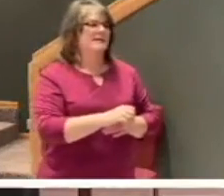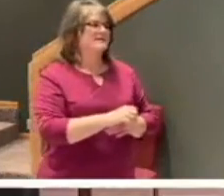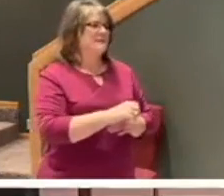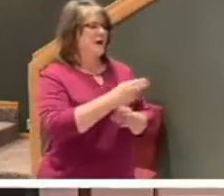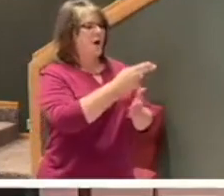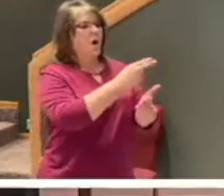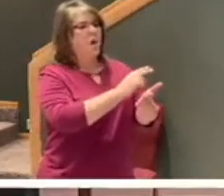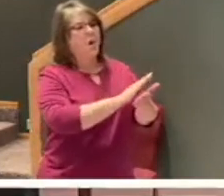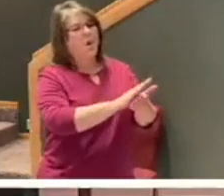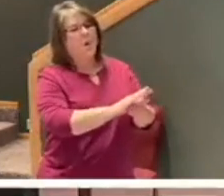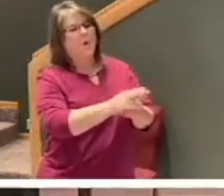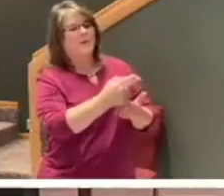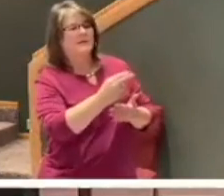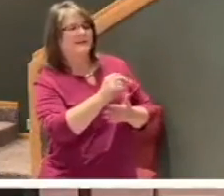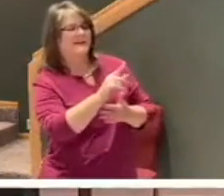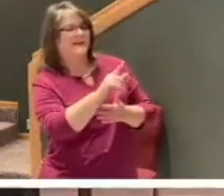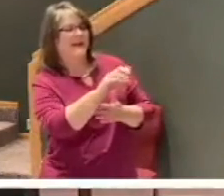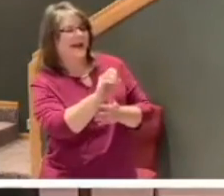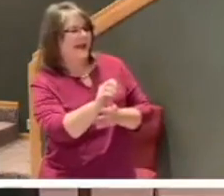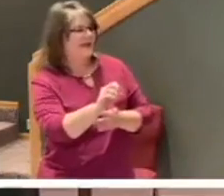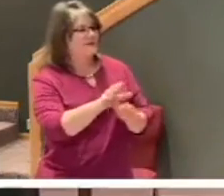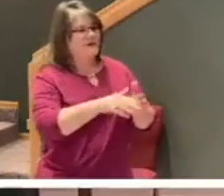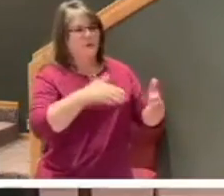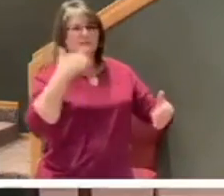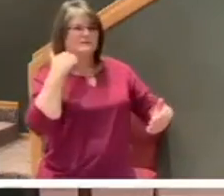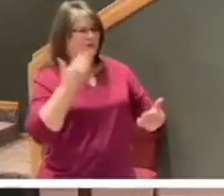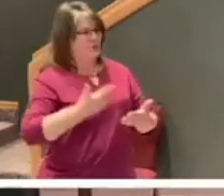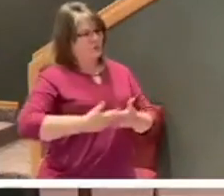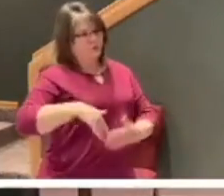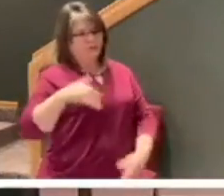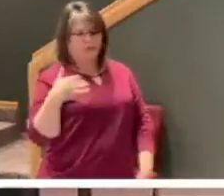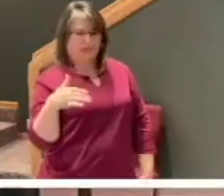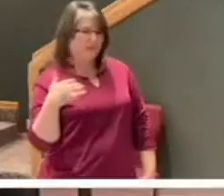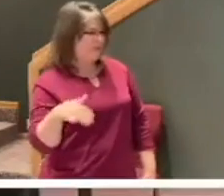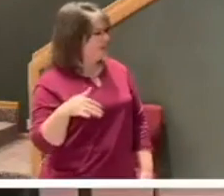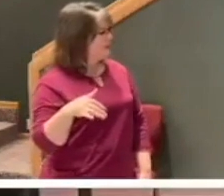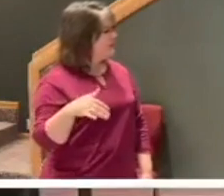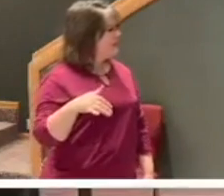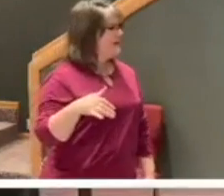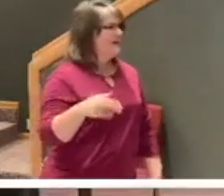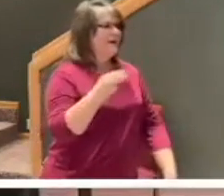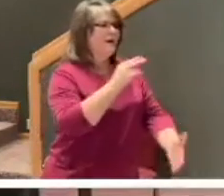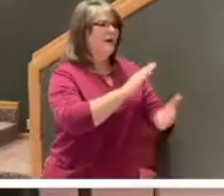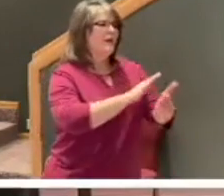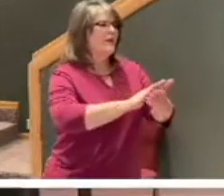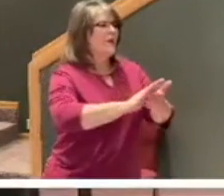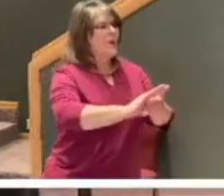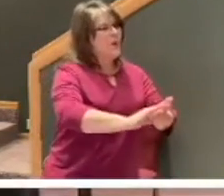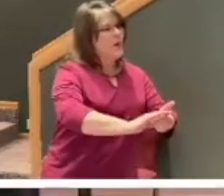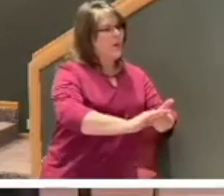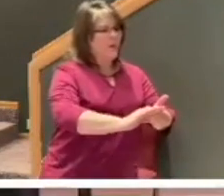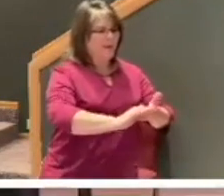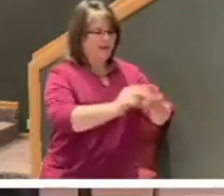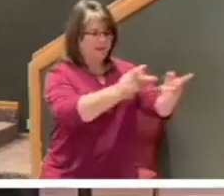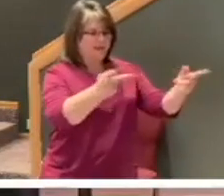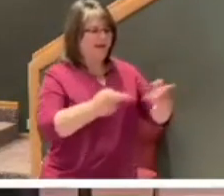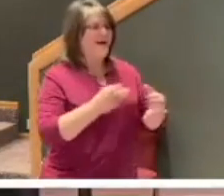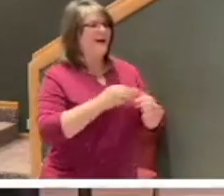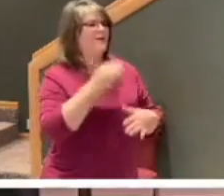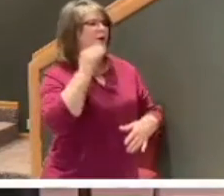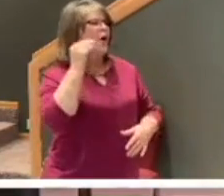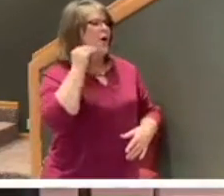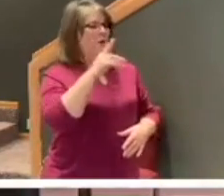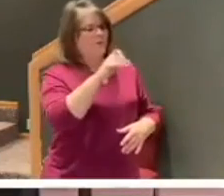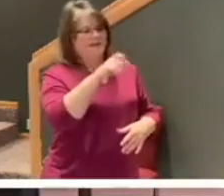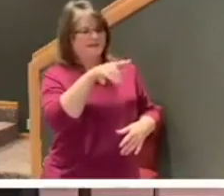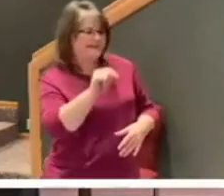handle. It's so good. It's the holy sepulcher of the depot.